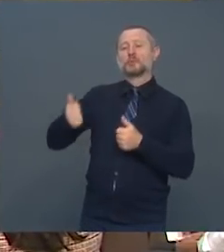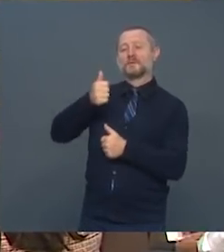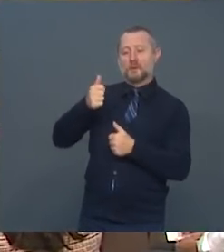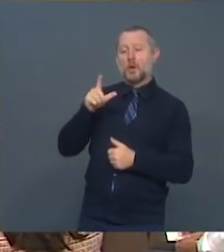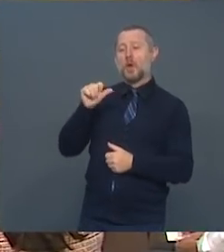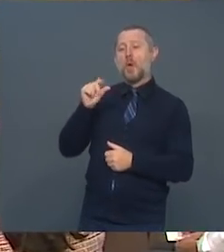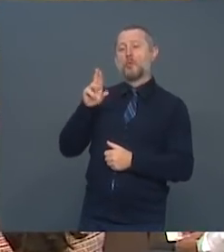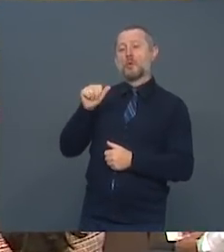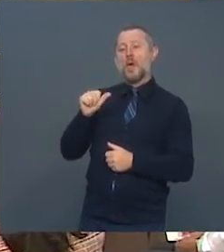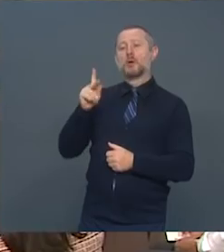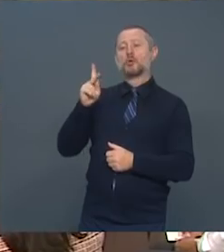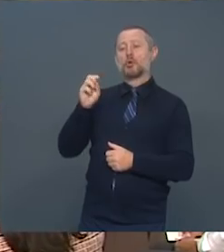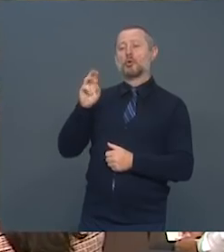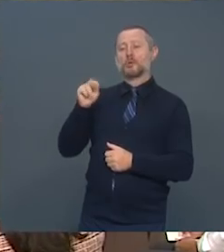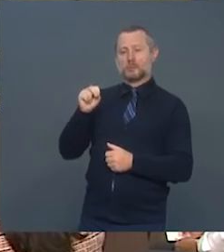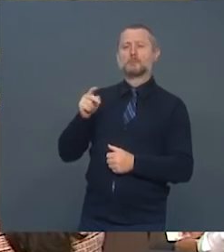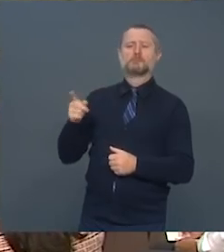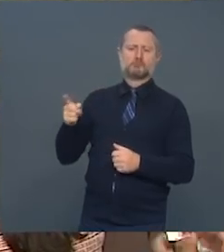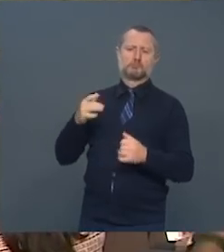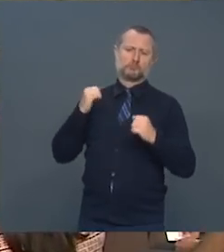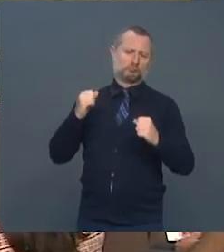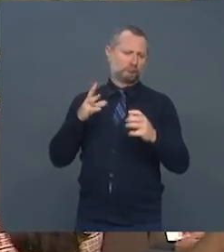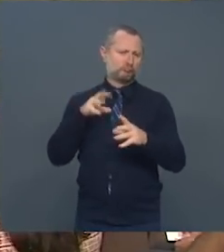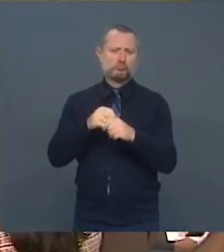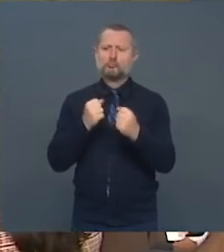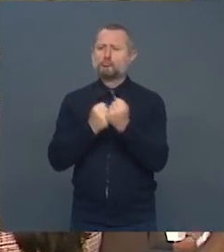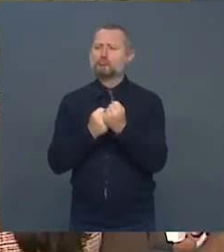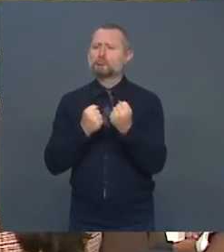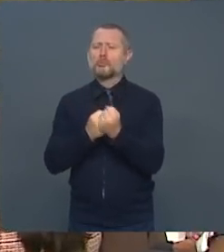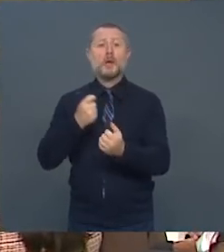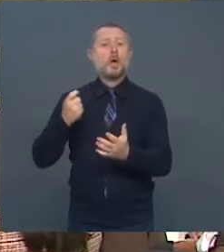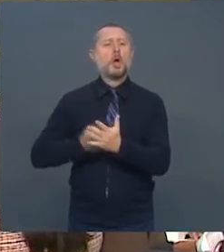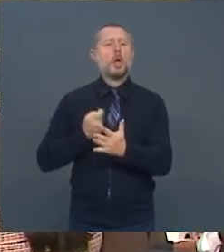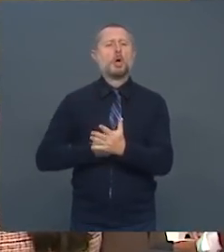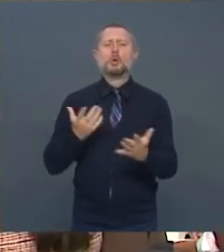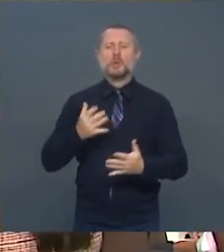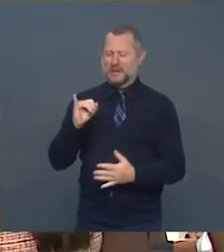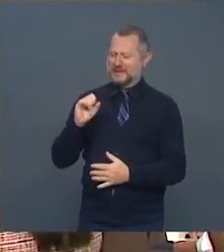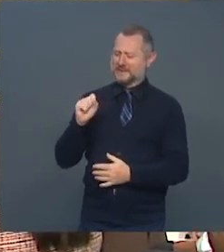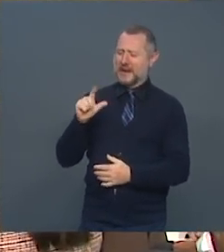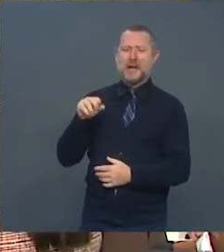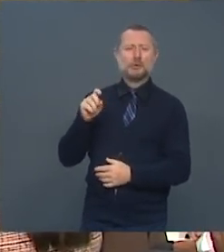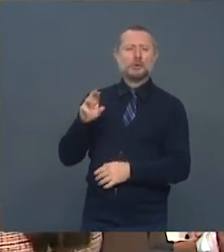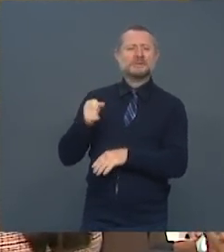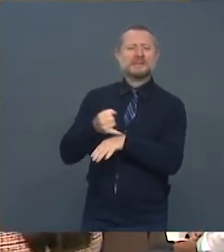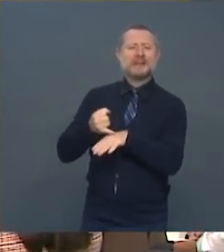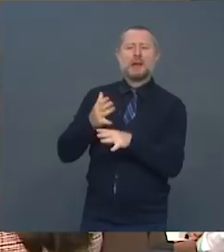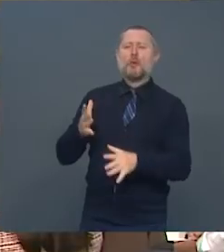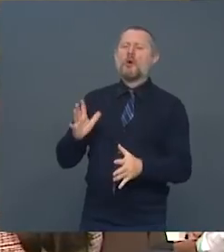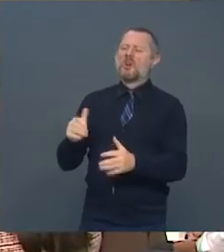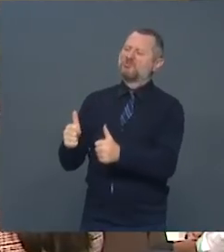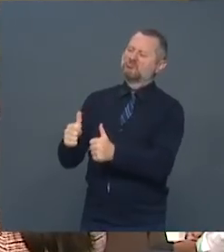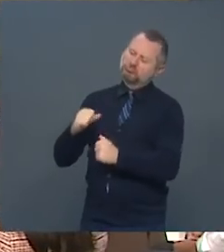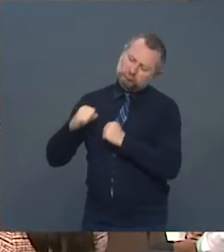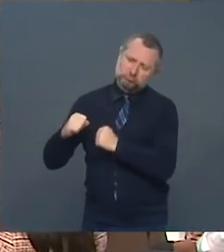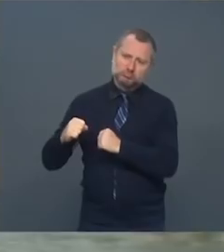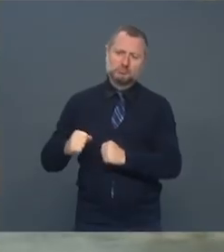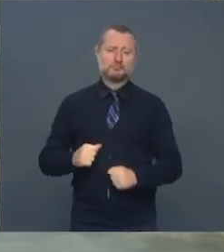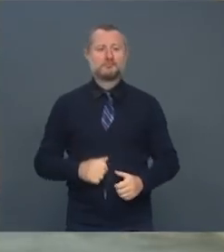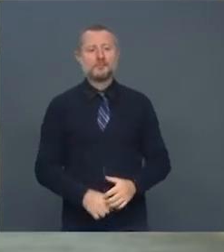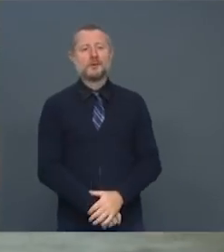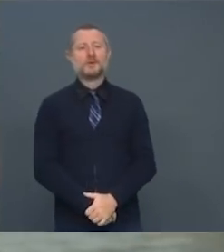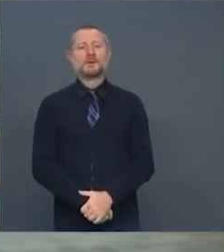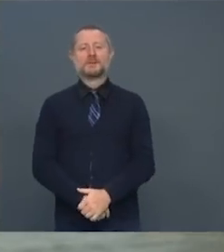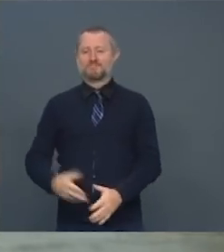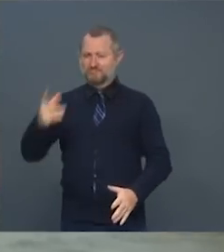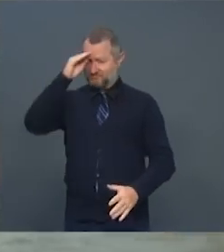sporting her Islanders mask. Go Islanders, what a game last night. We're gonna do it. We are going to do it. I